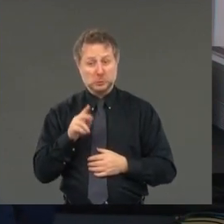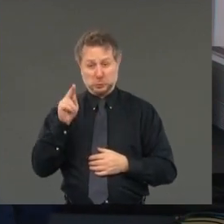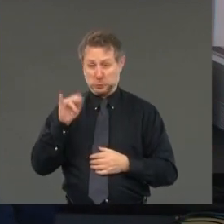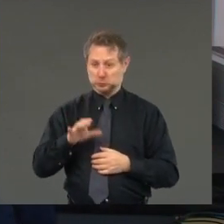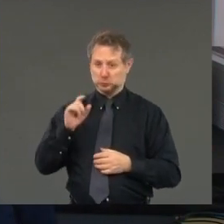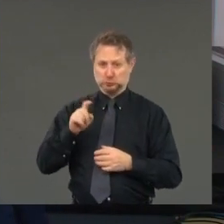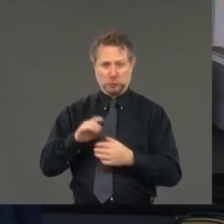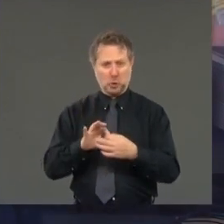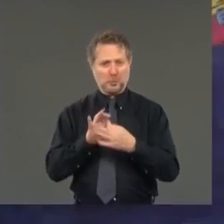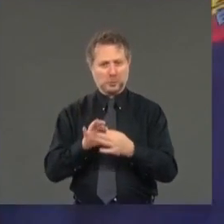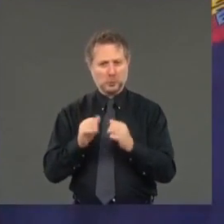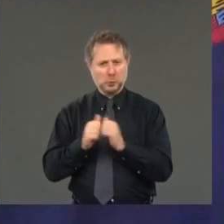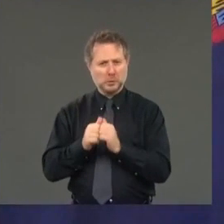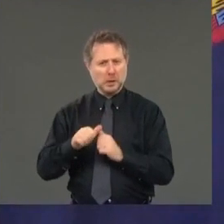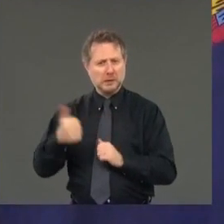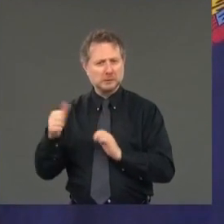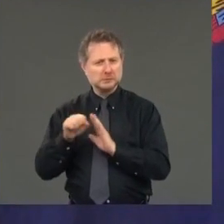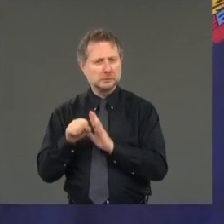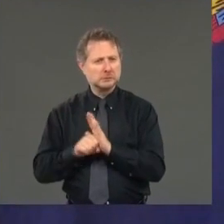and other states?